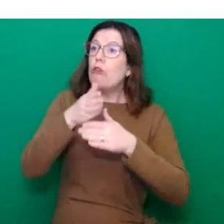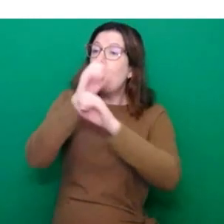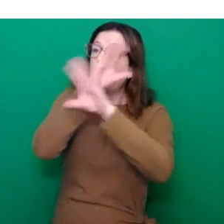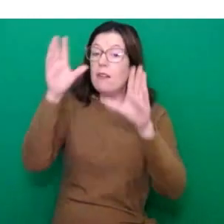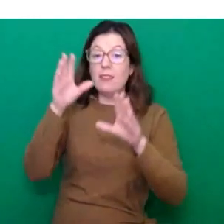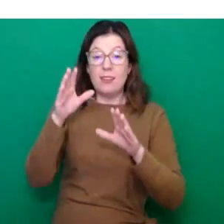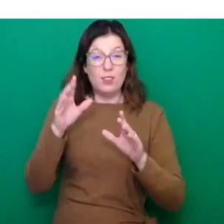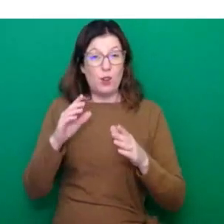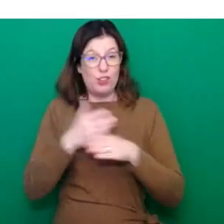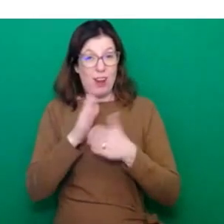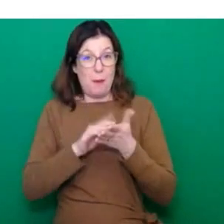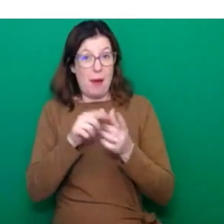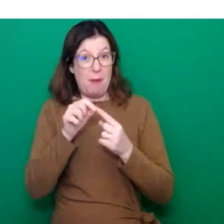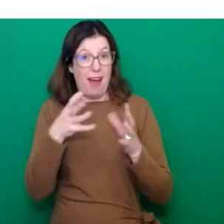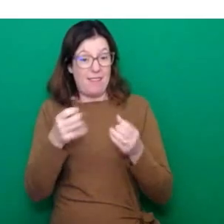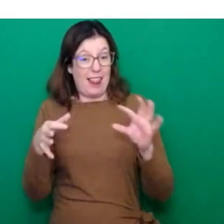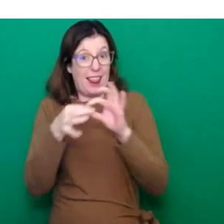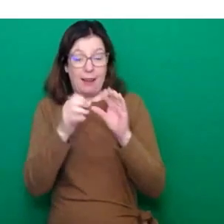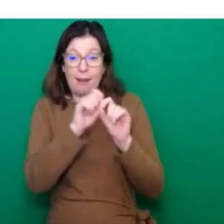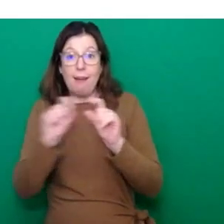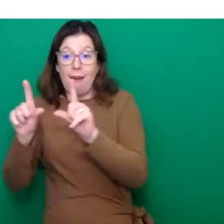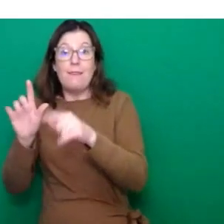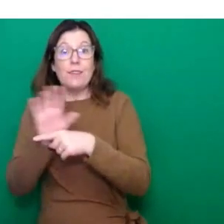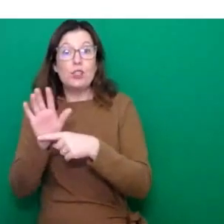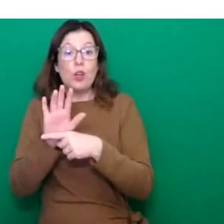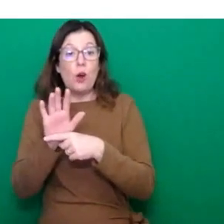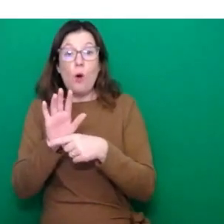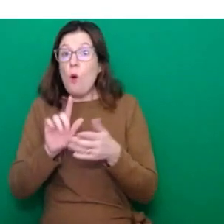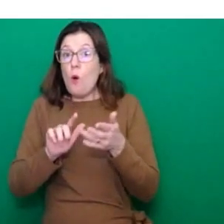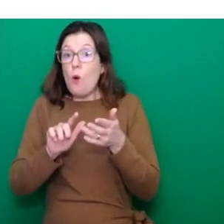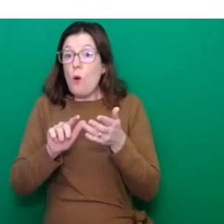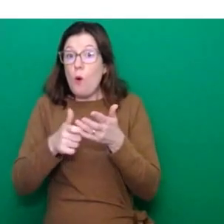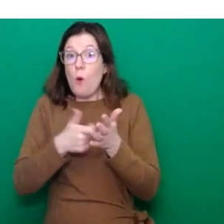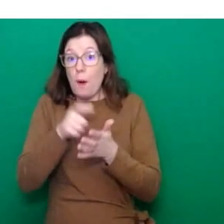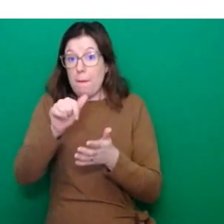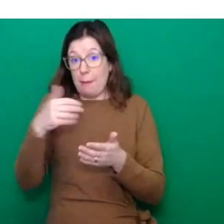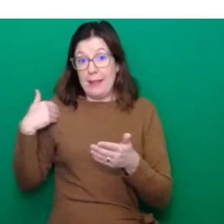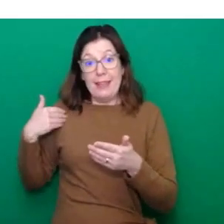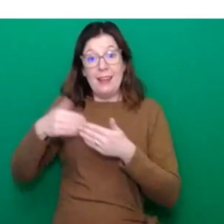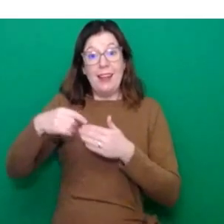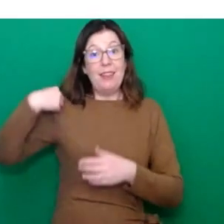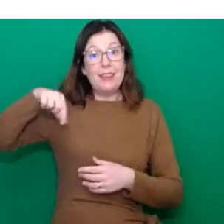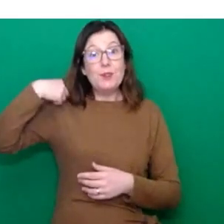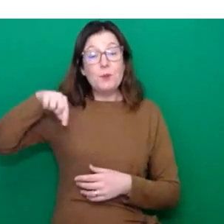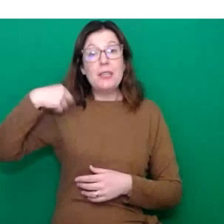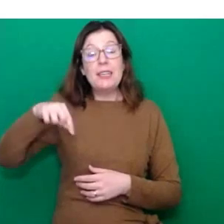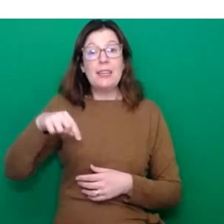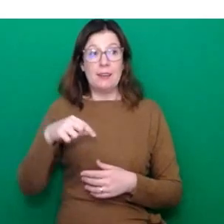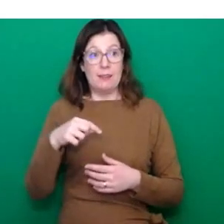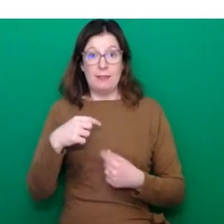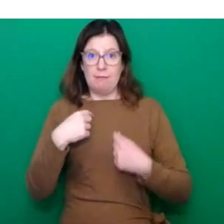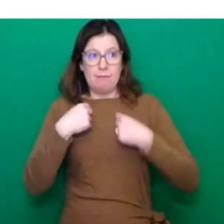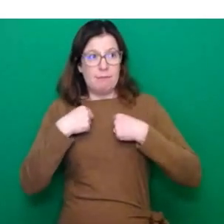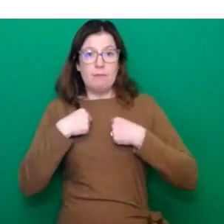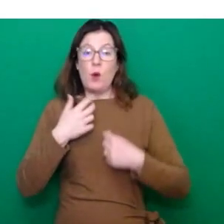those on the career map, and you might have seen elsewhere, if you've been tuning into PP Week, that we're really actively looking for